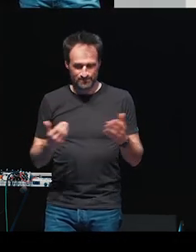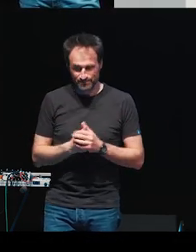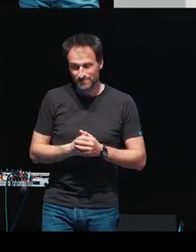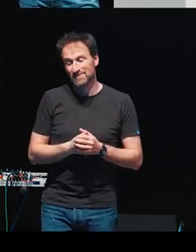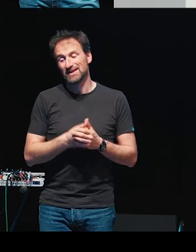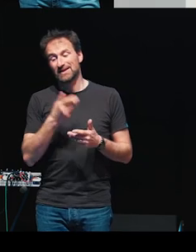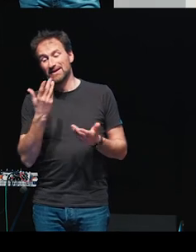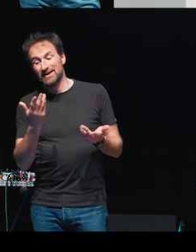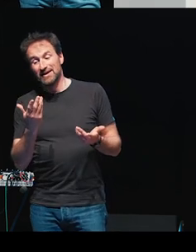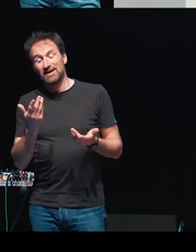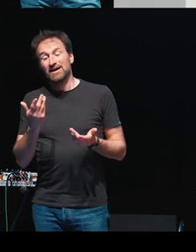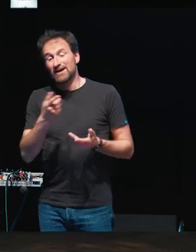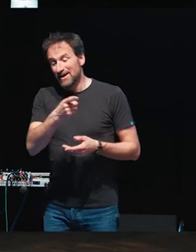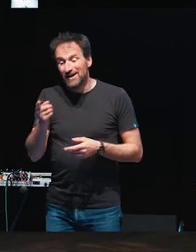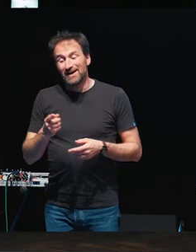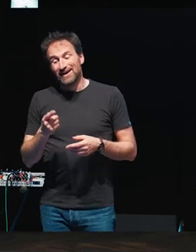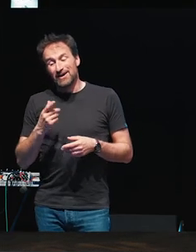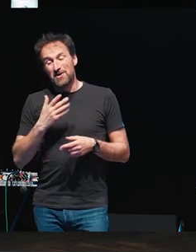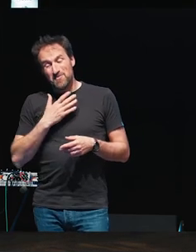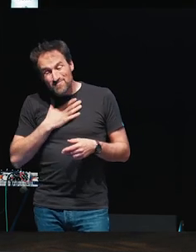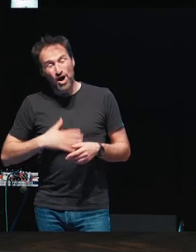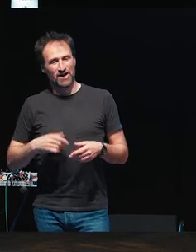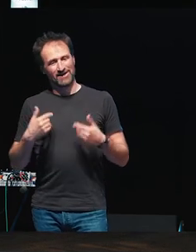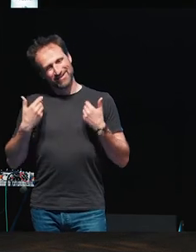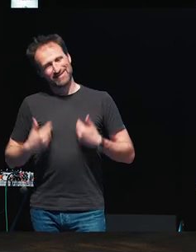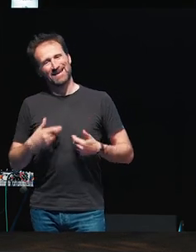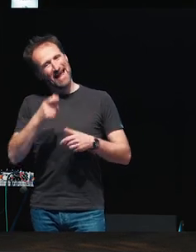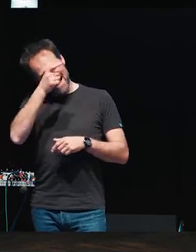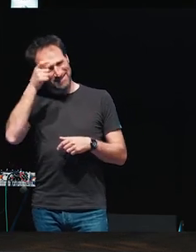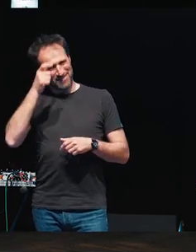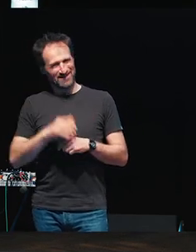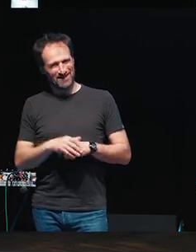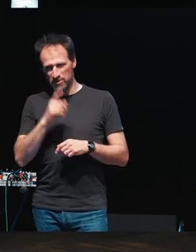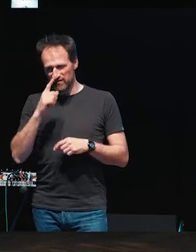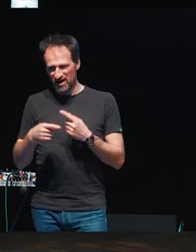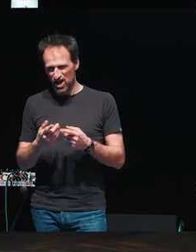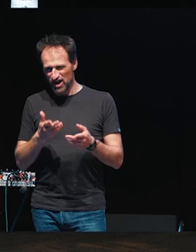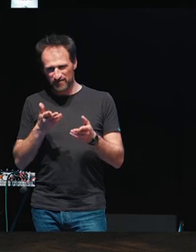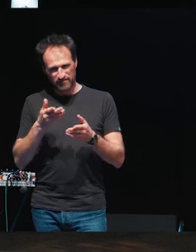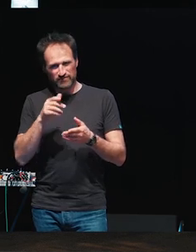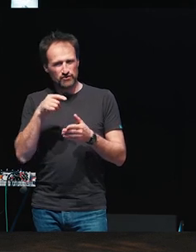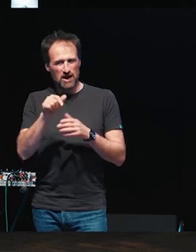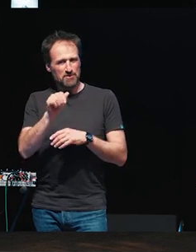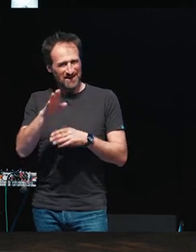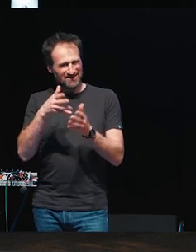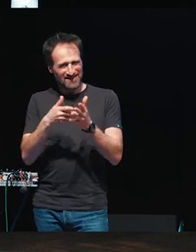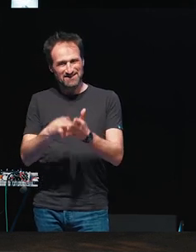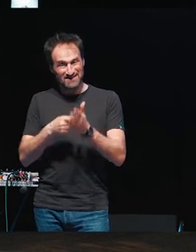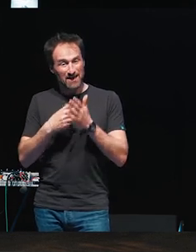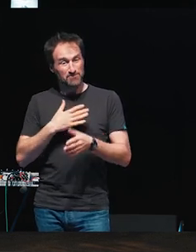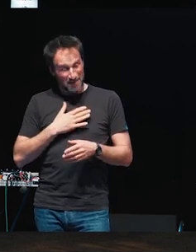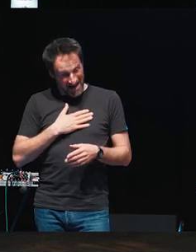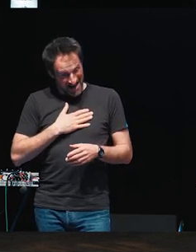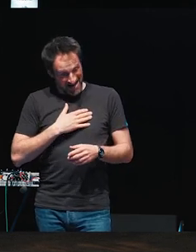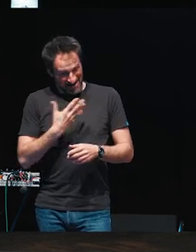like being an expert, it would look like an idiot. And luckily for you, everyone in your team would look like an idiot. But again,